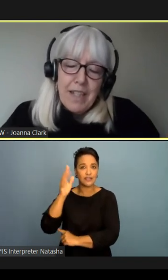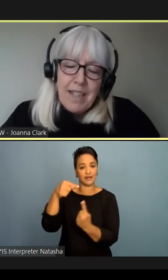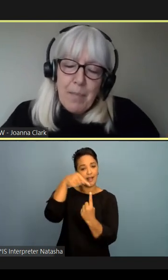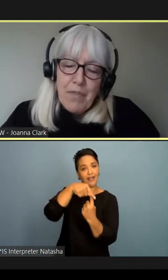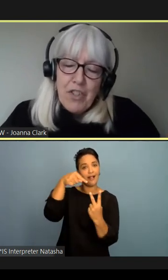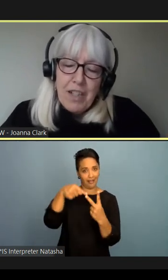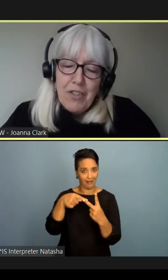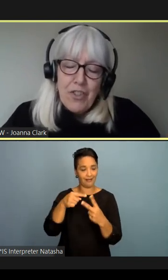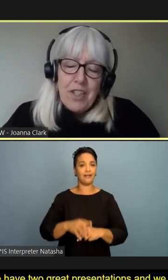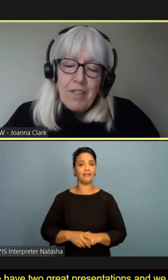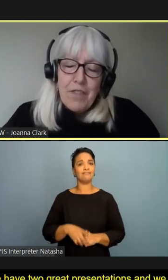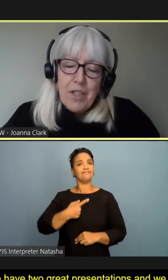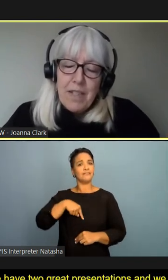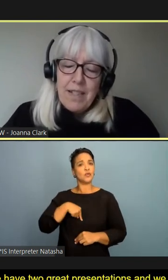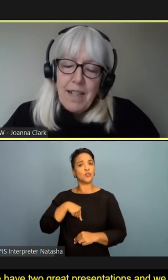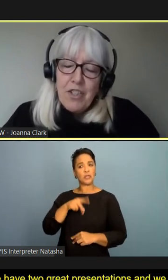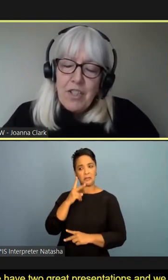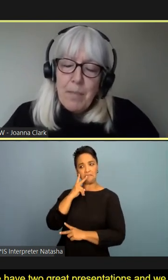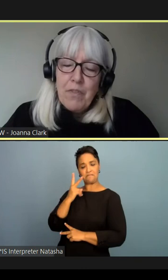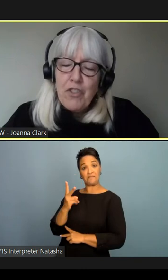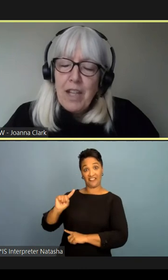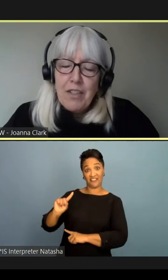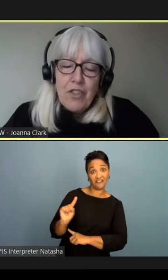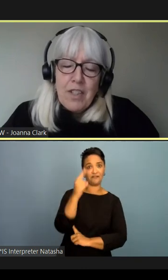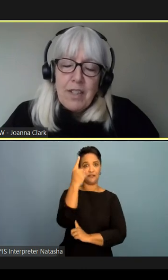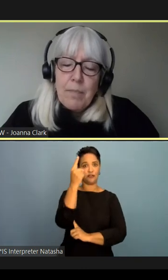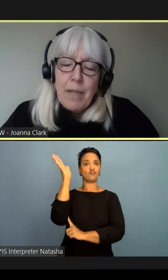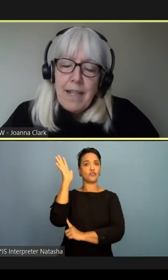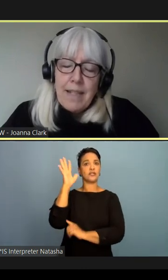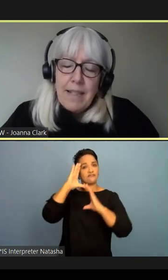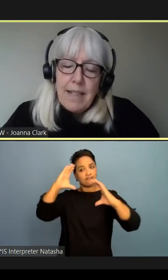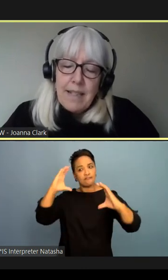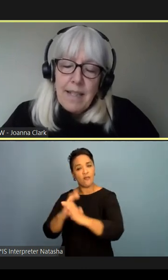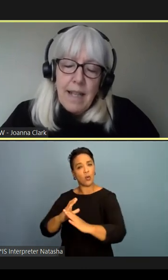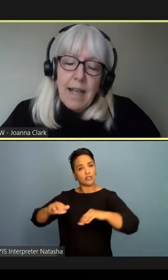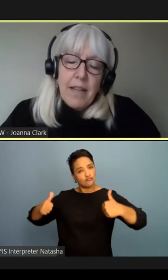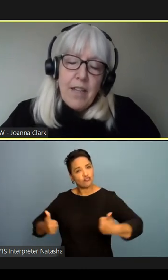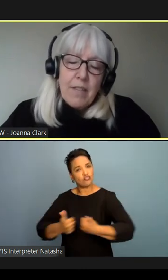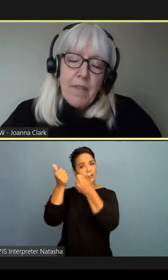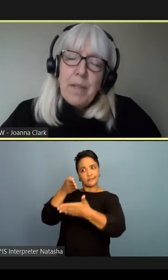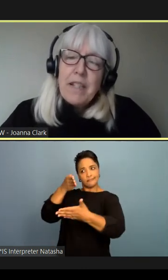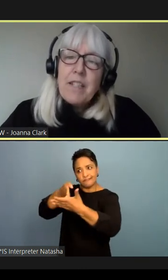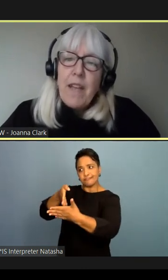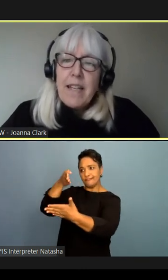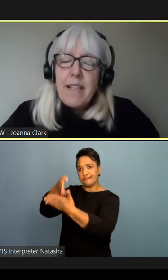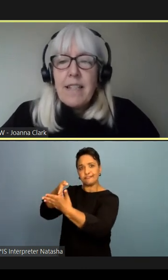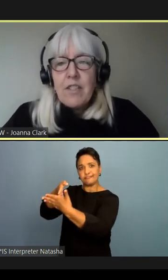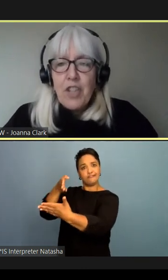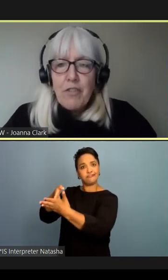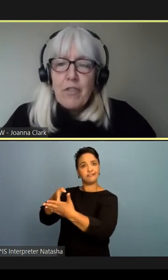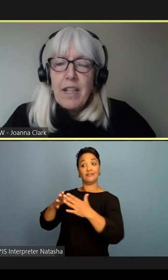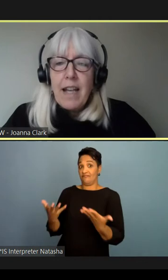looking at some of the challenges in the first presentation, some of the challenges and complexities that families